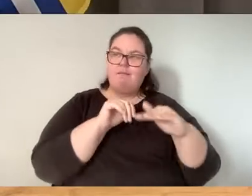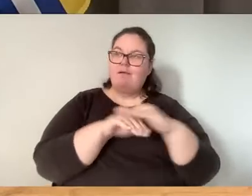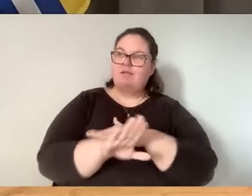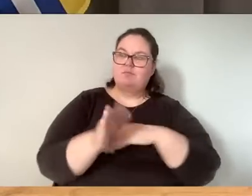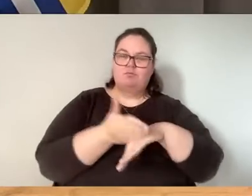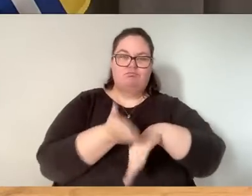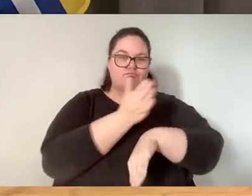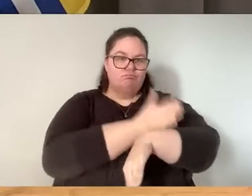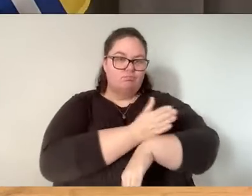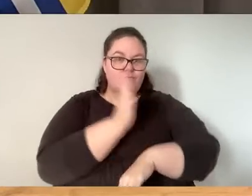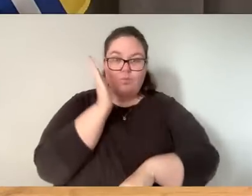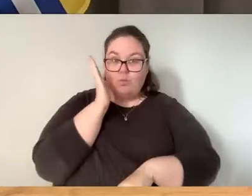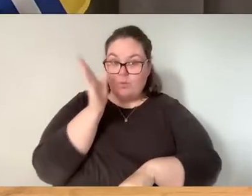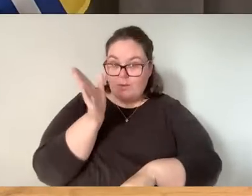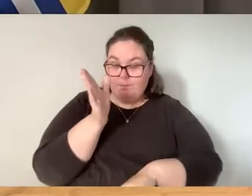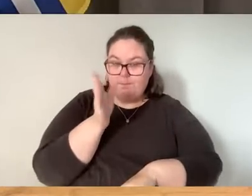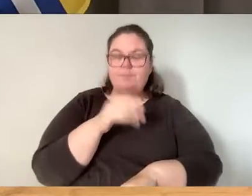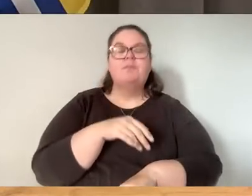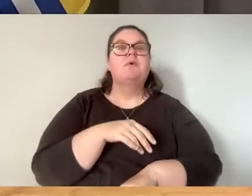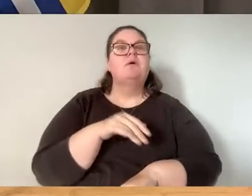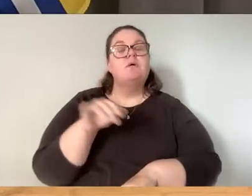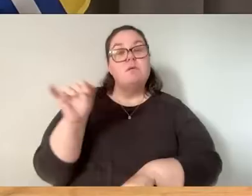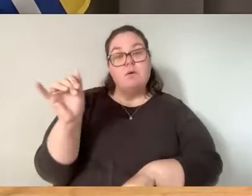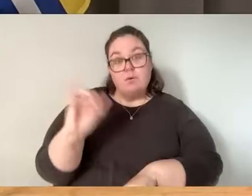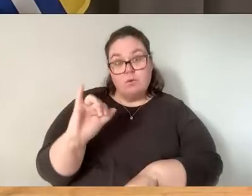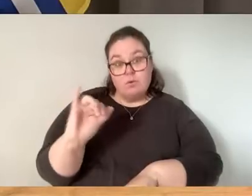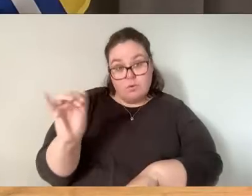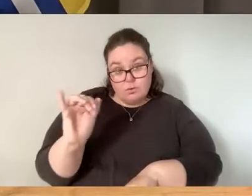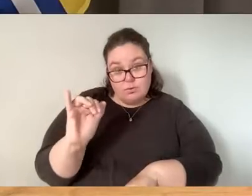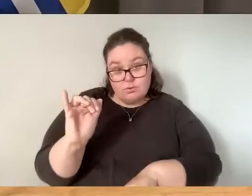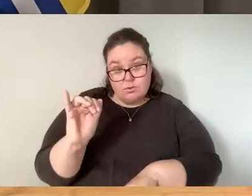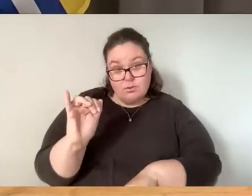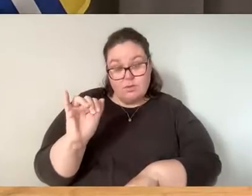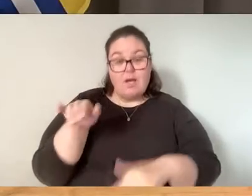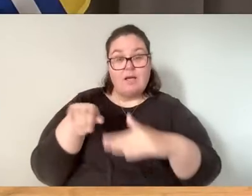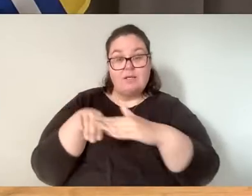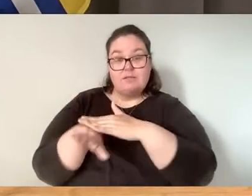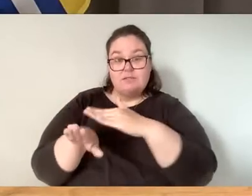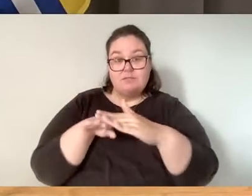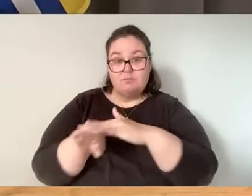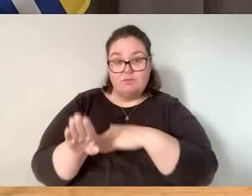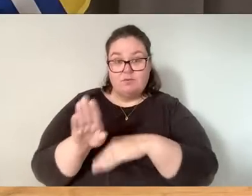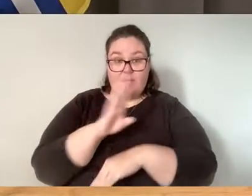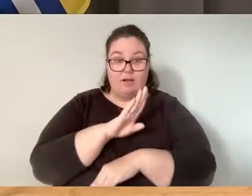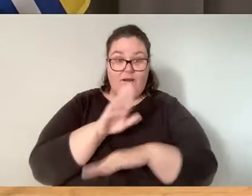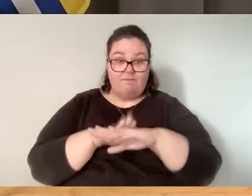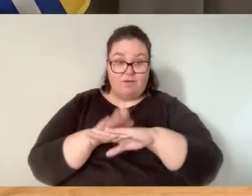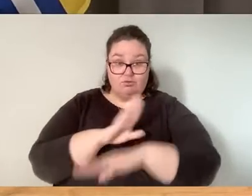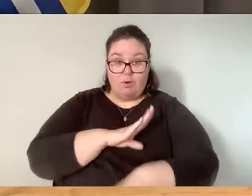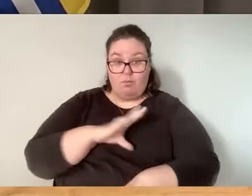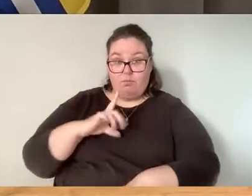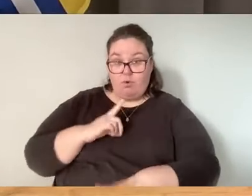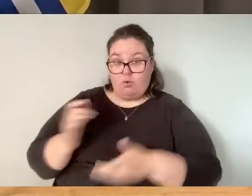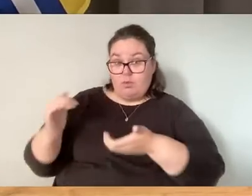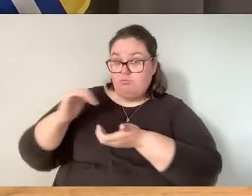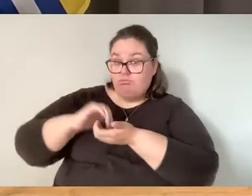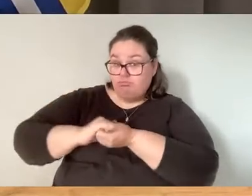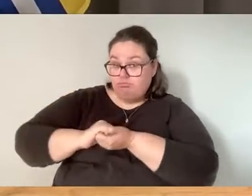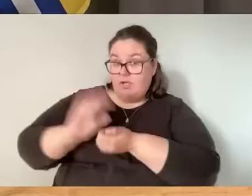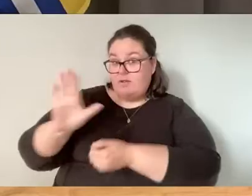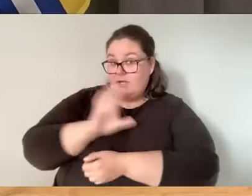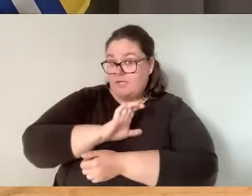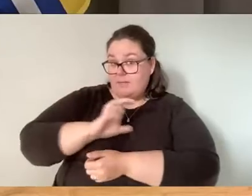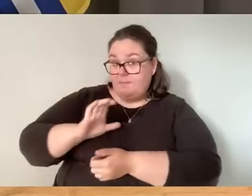improvements. We will also be working with the Accessibility Advisory Board and its advisory committees to